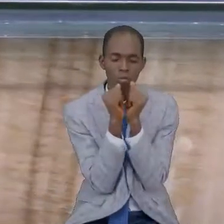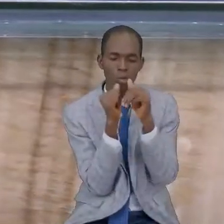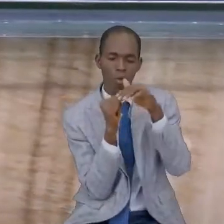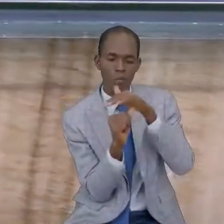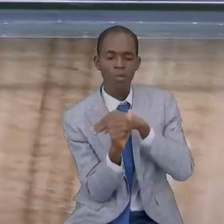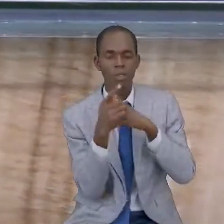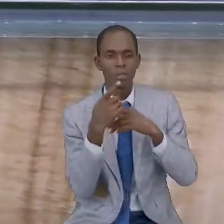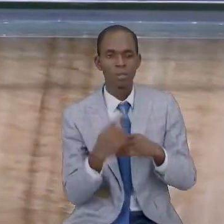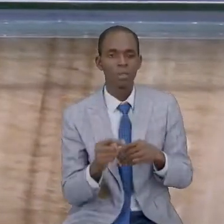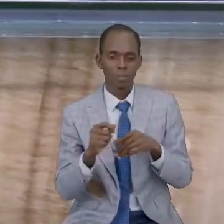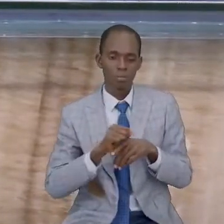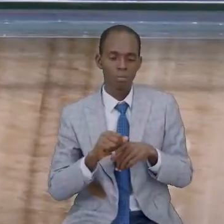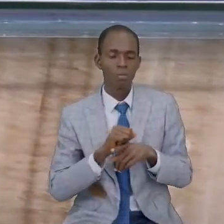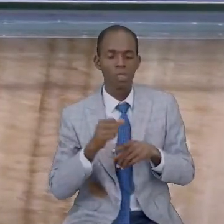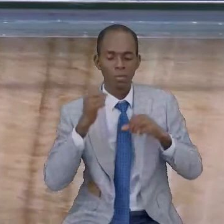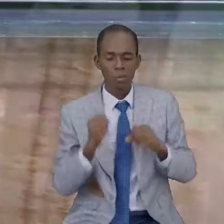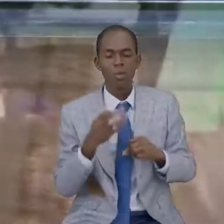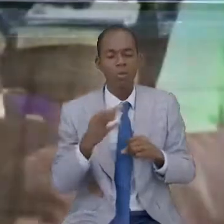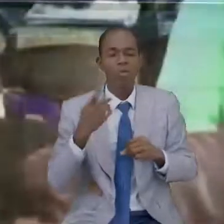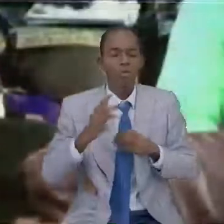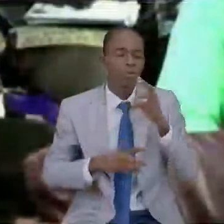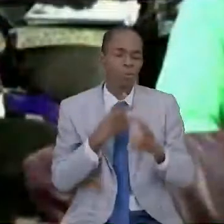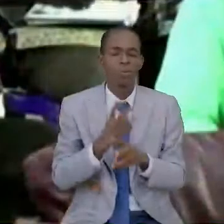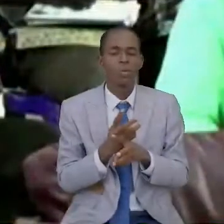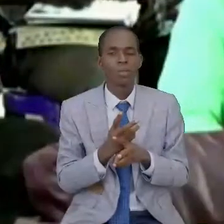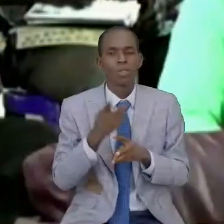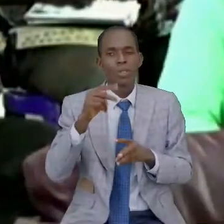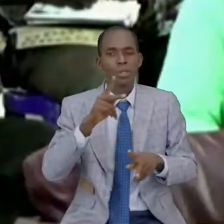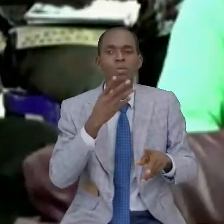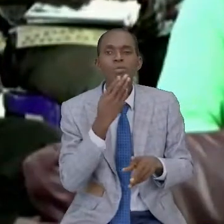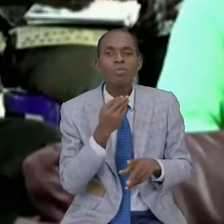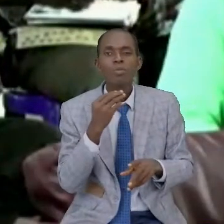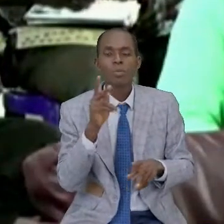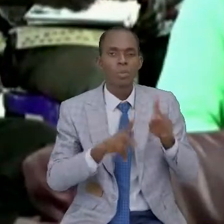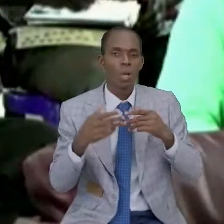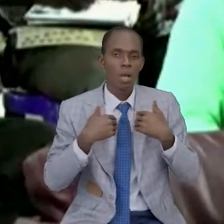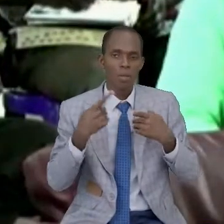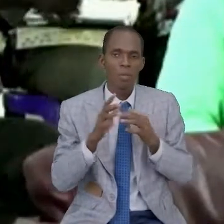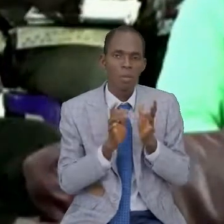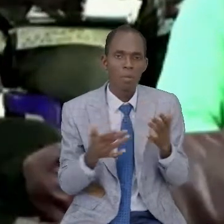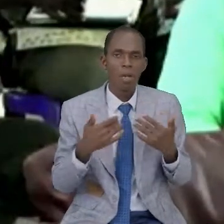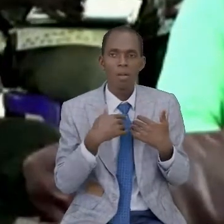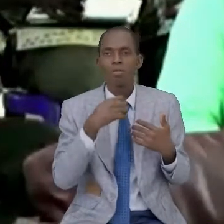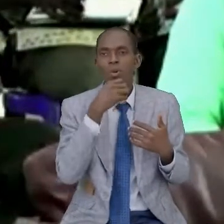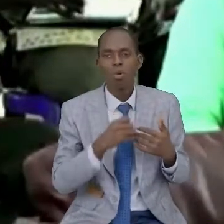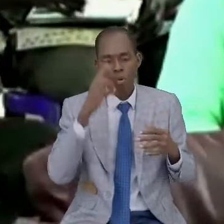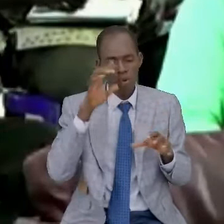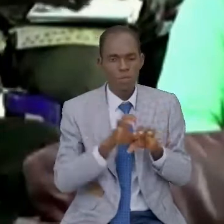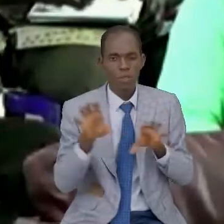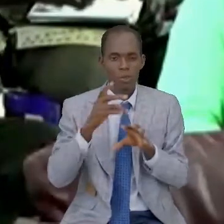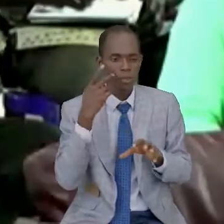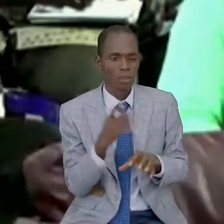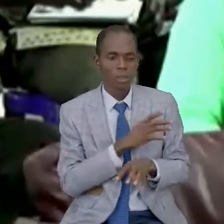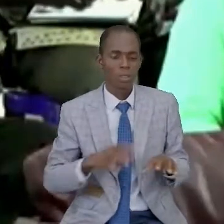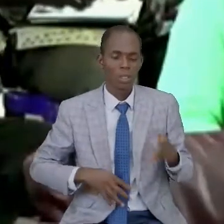the elements of the world. The Jewish people had the Bible, they had the old covenant. Did you see Christ